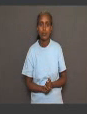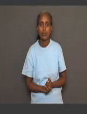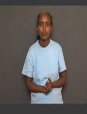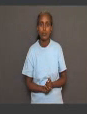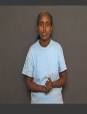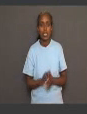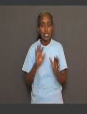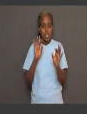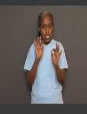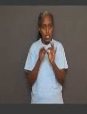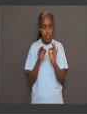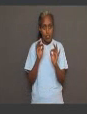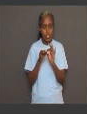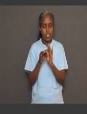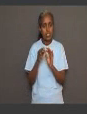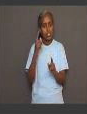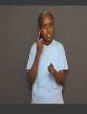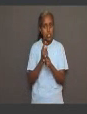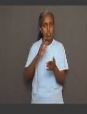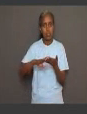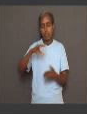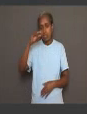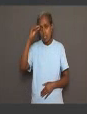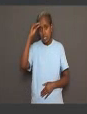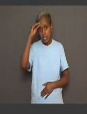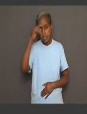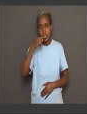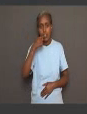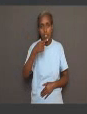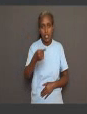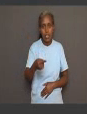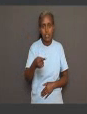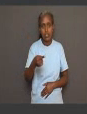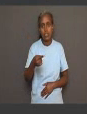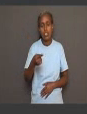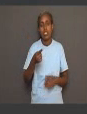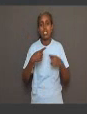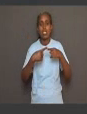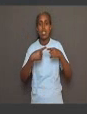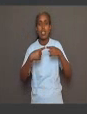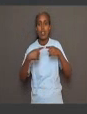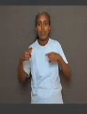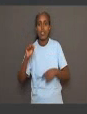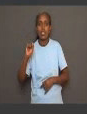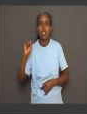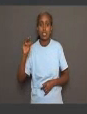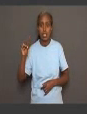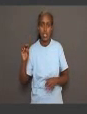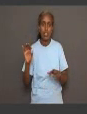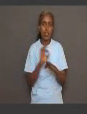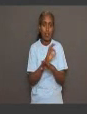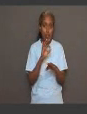The definitions we have just learned tell us that the inverse sine